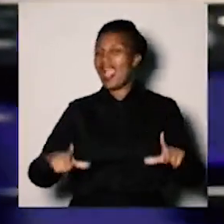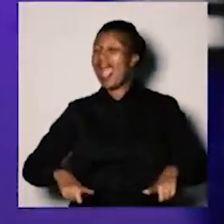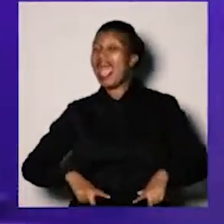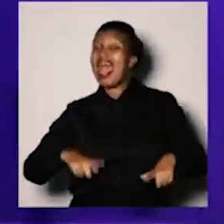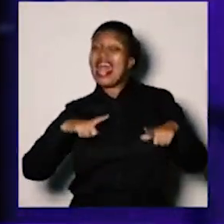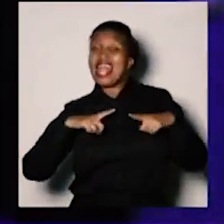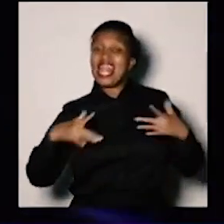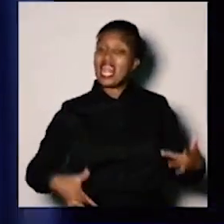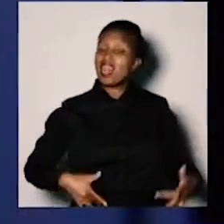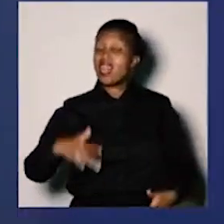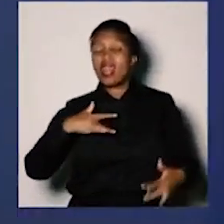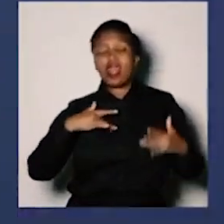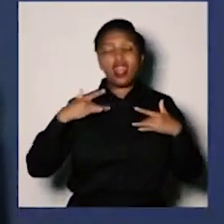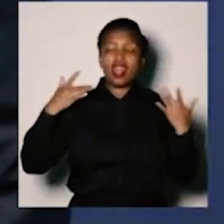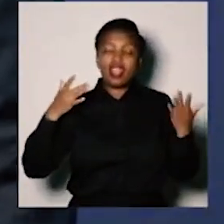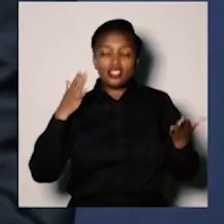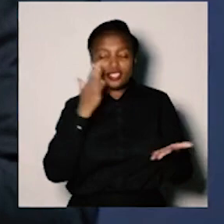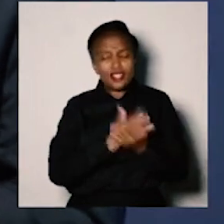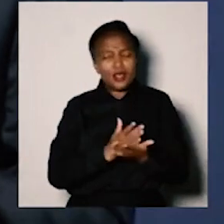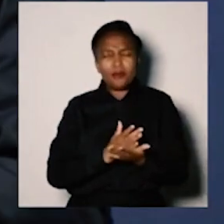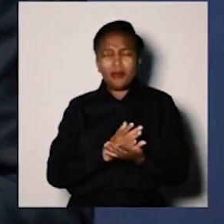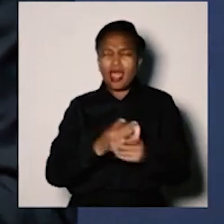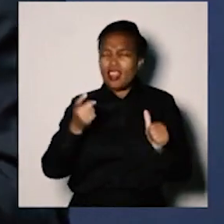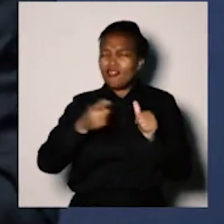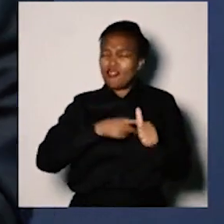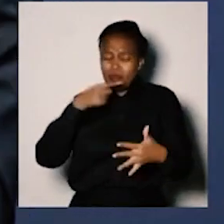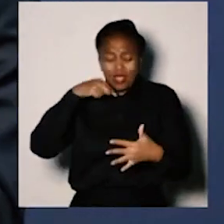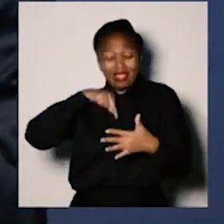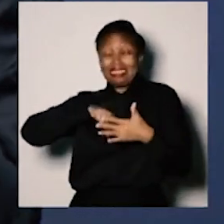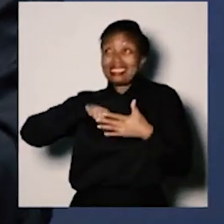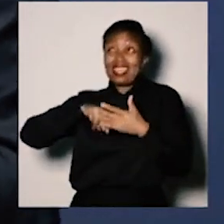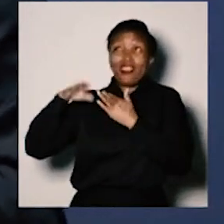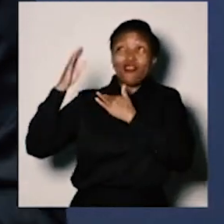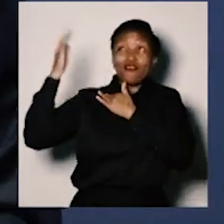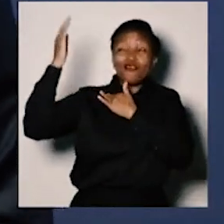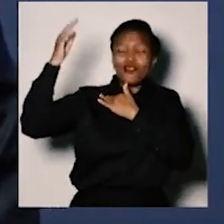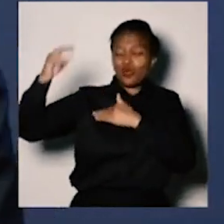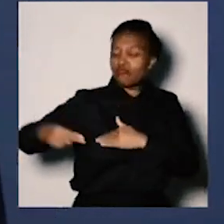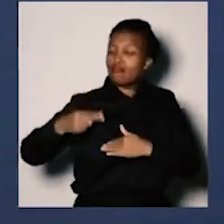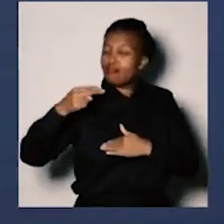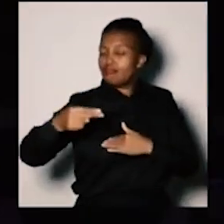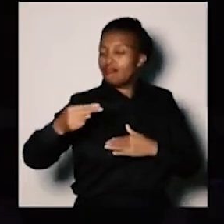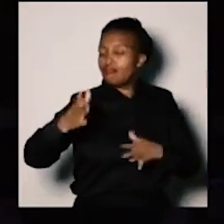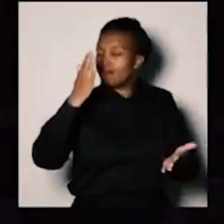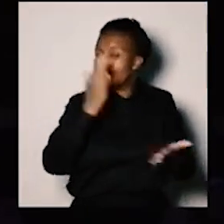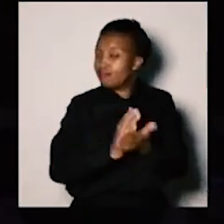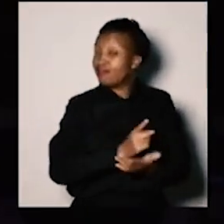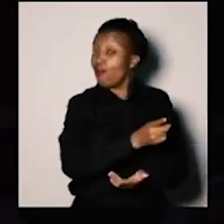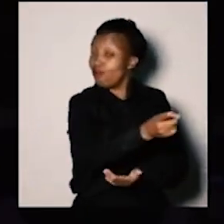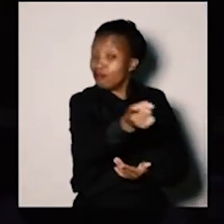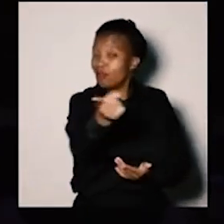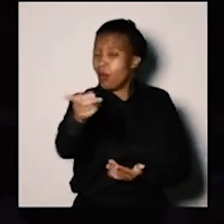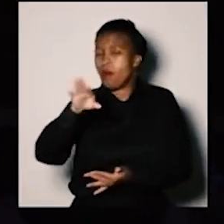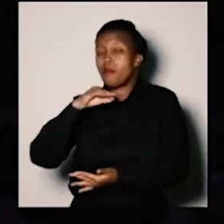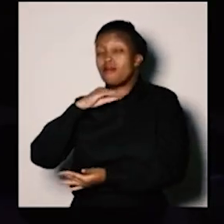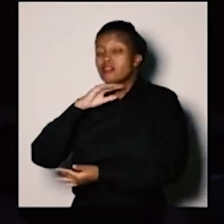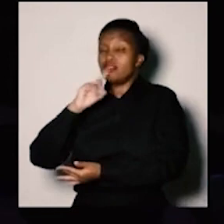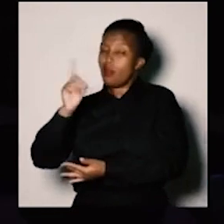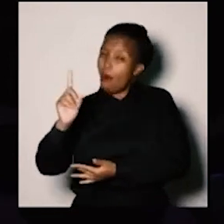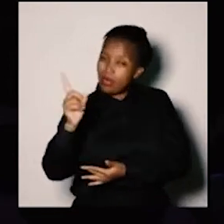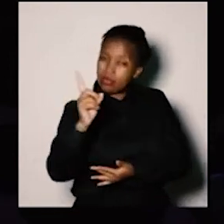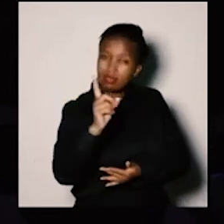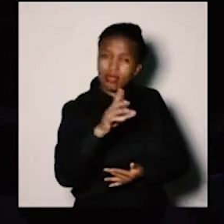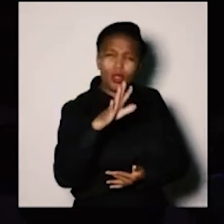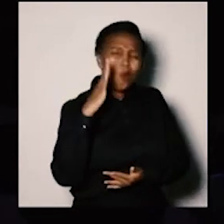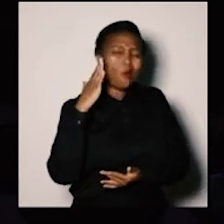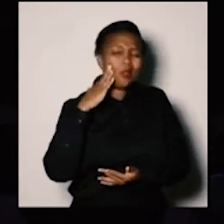part of you that comes from the insides of God. For that matter, it's an eternal part of you. Which means when I go higher, when we